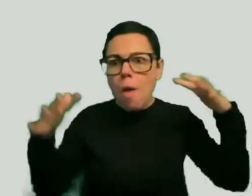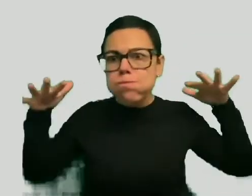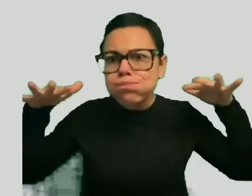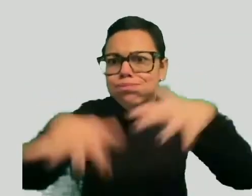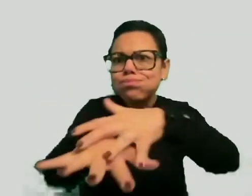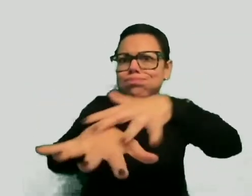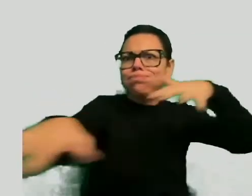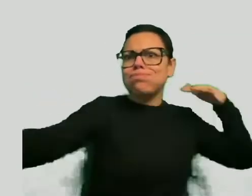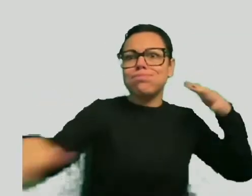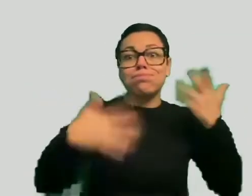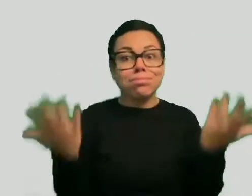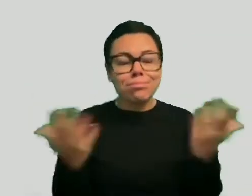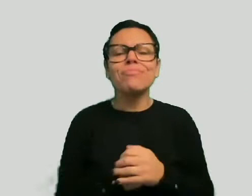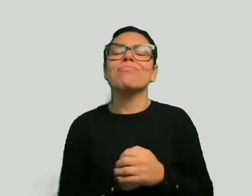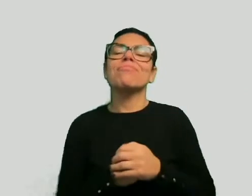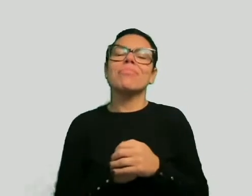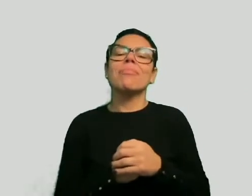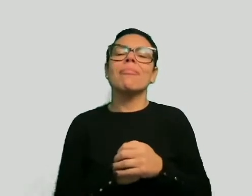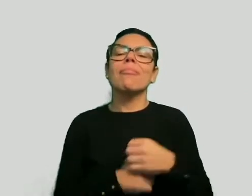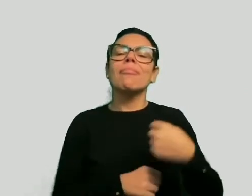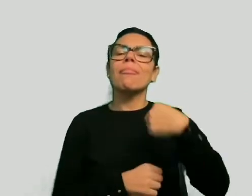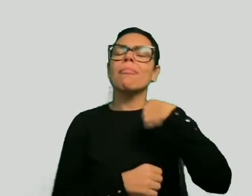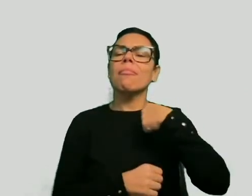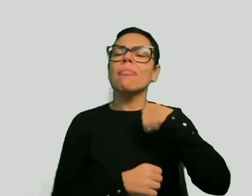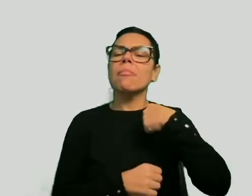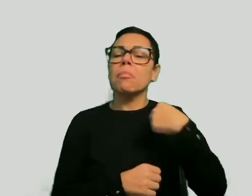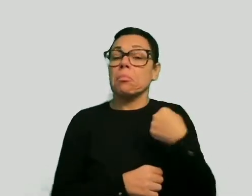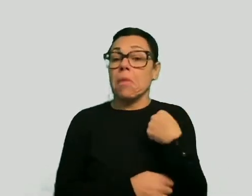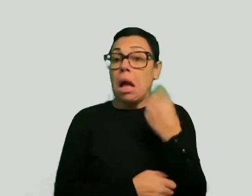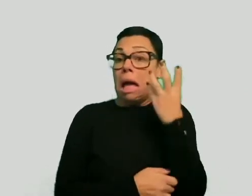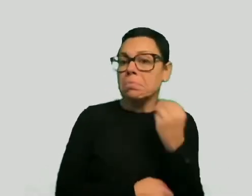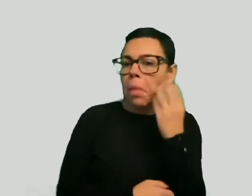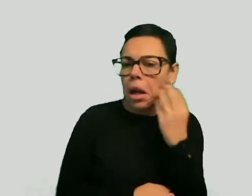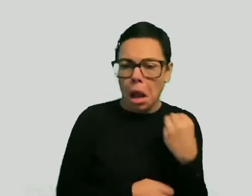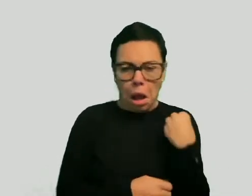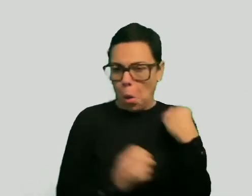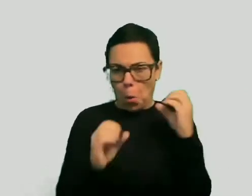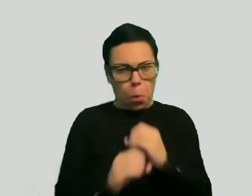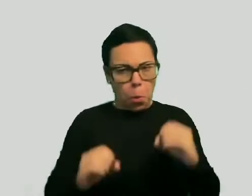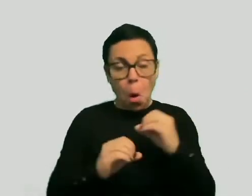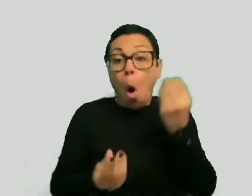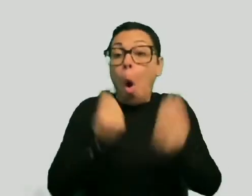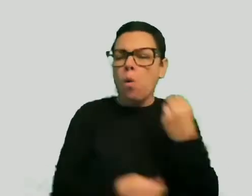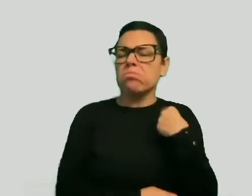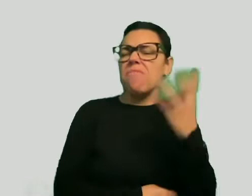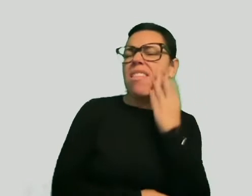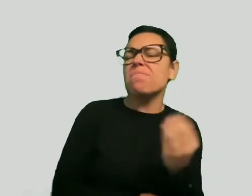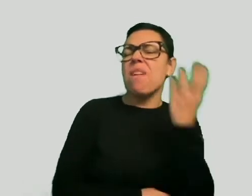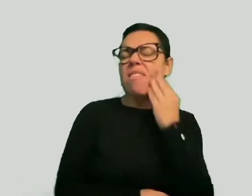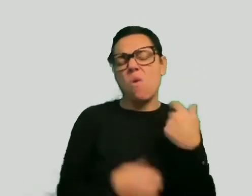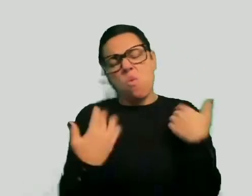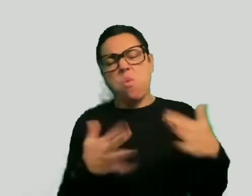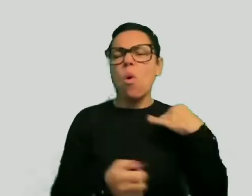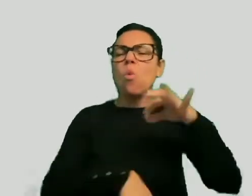from complete newbie, I have no clue what it is, to I am the expert, I have a PhD in it. You can rank yourself on how familiar you are